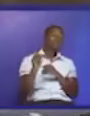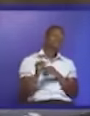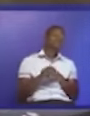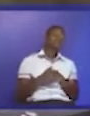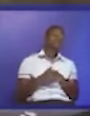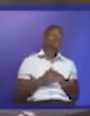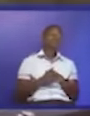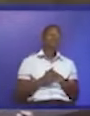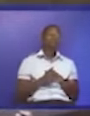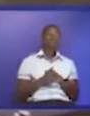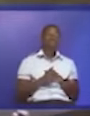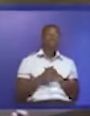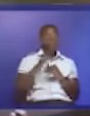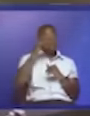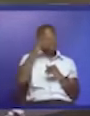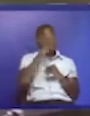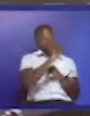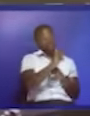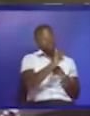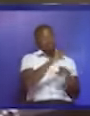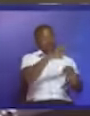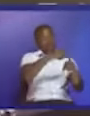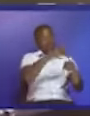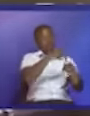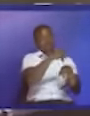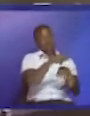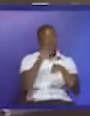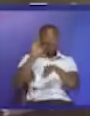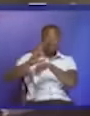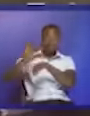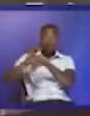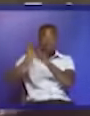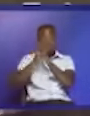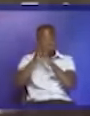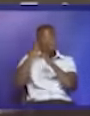him. For who? By the church.